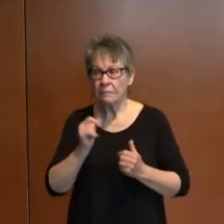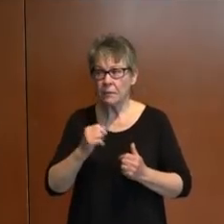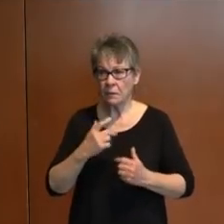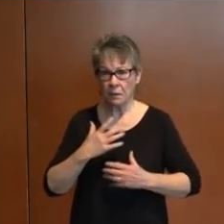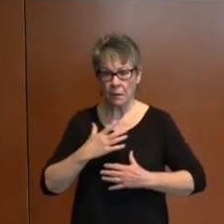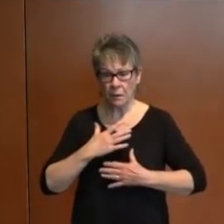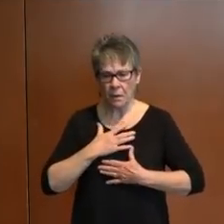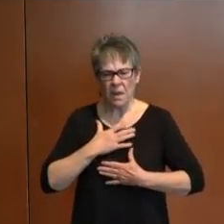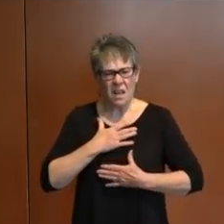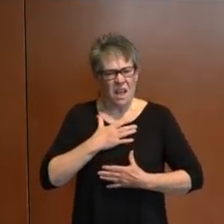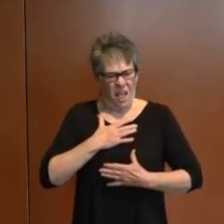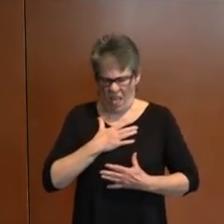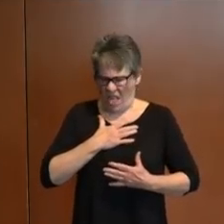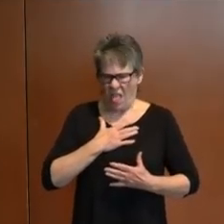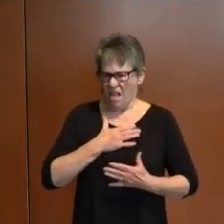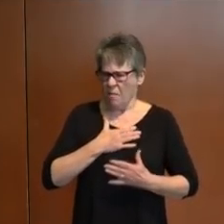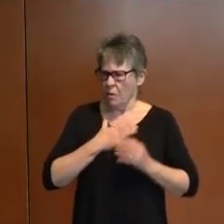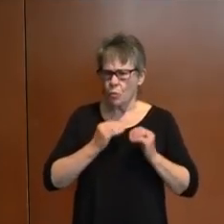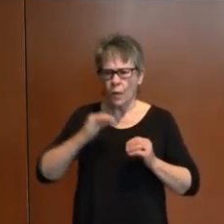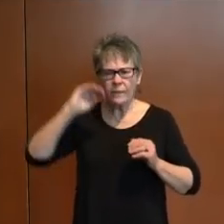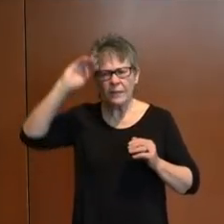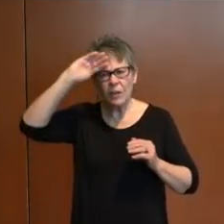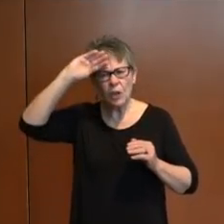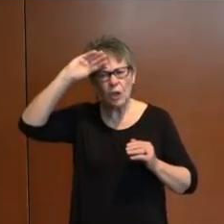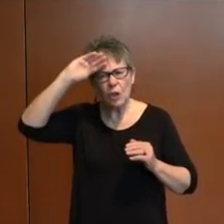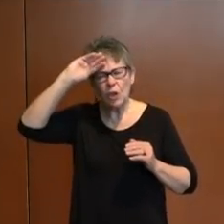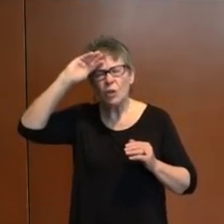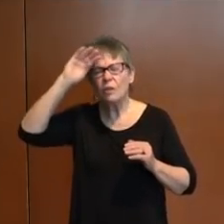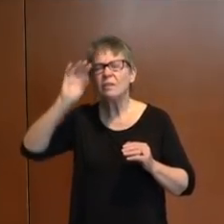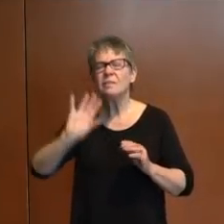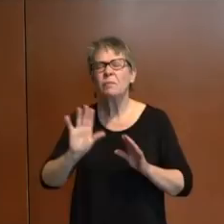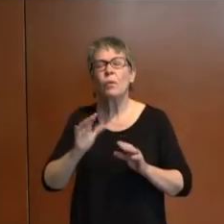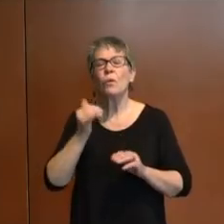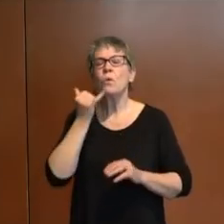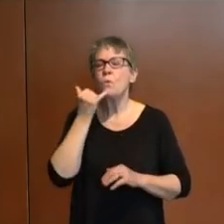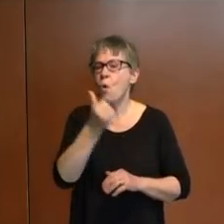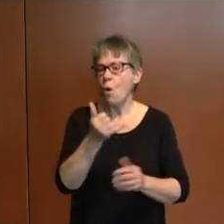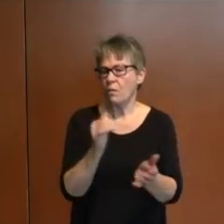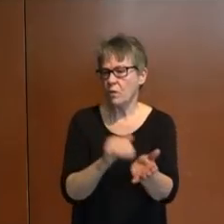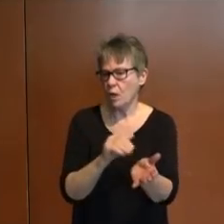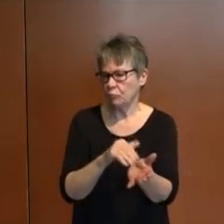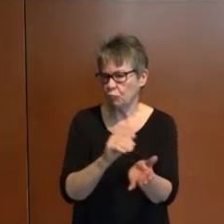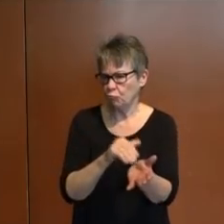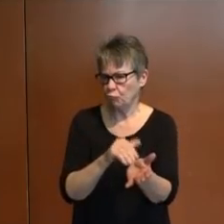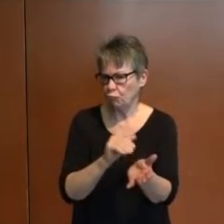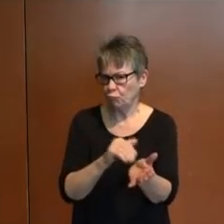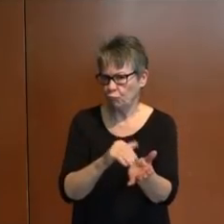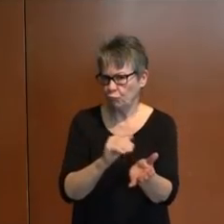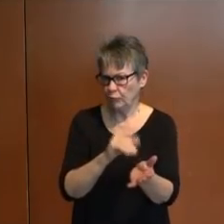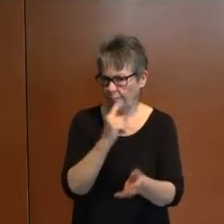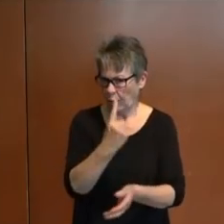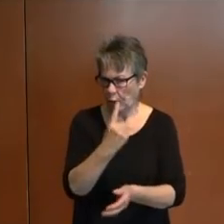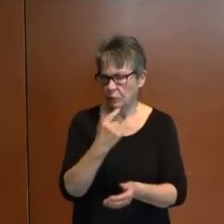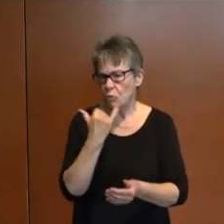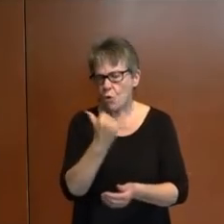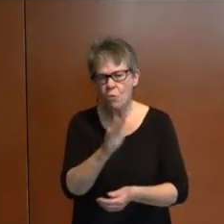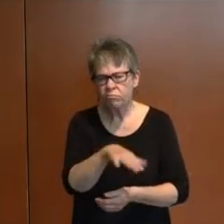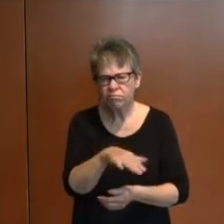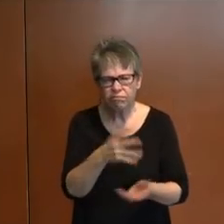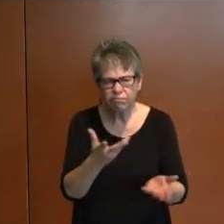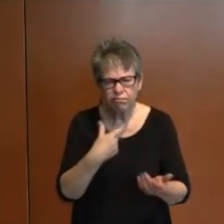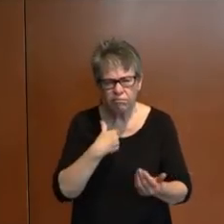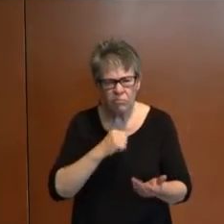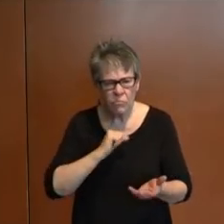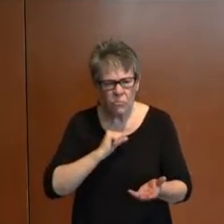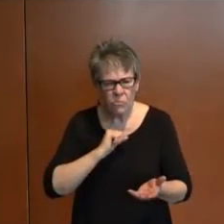conjunction with your healthcare provider. We always encourage, and this is always something that we encourage year-round, that if you're concerned about your health, contact